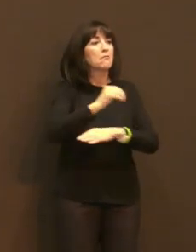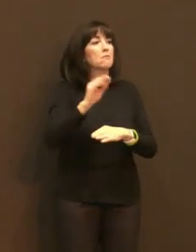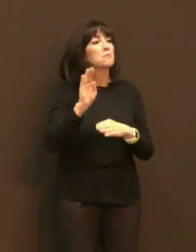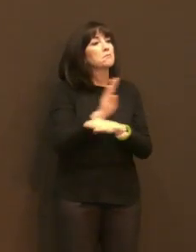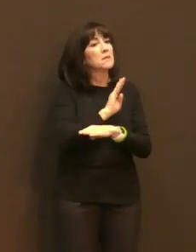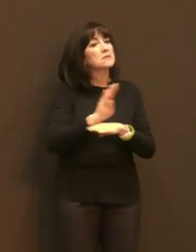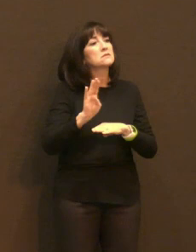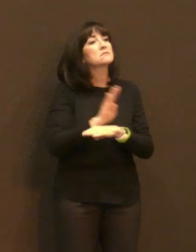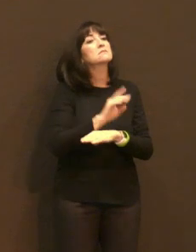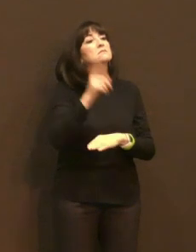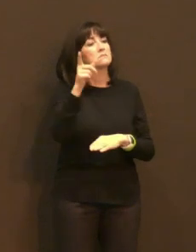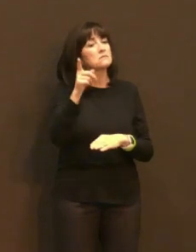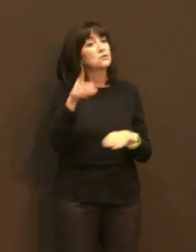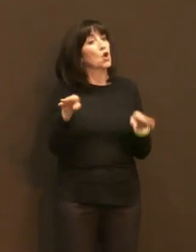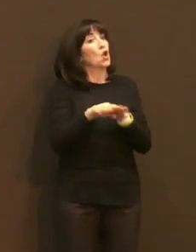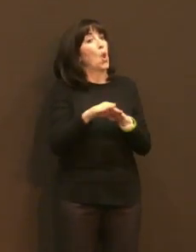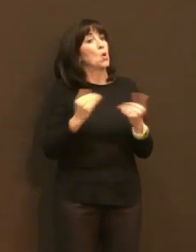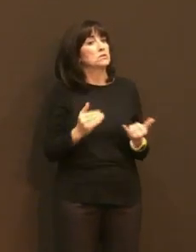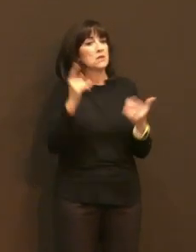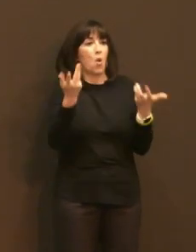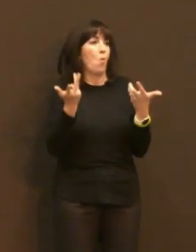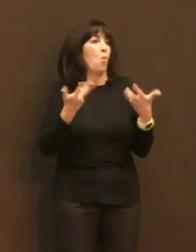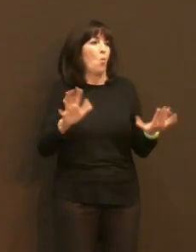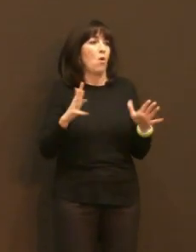spent generations. Many of them are family